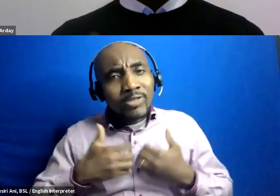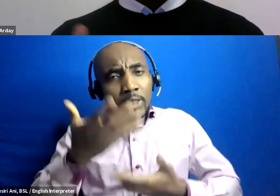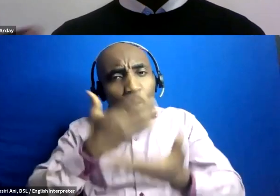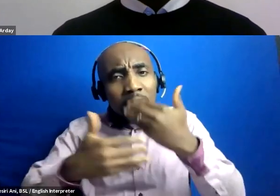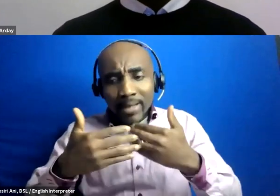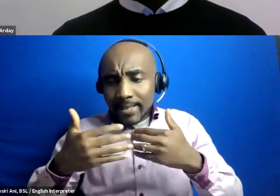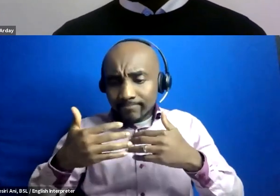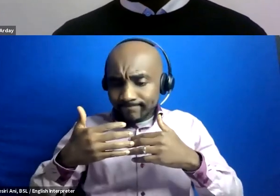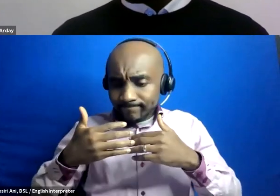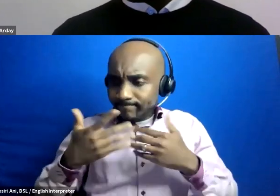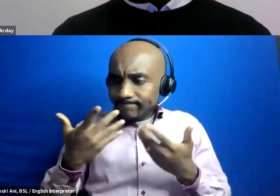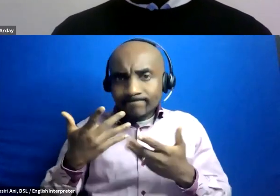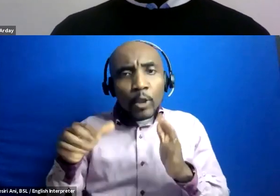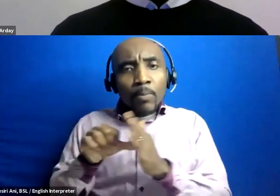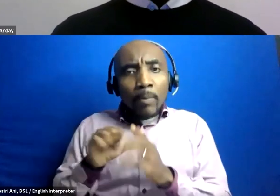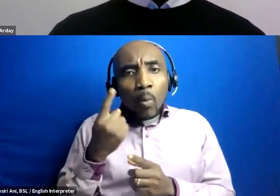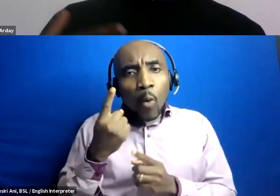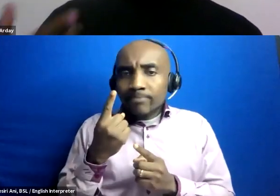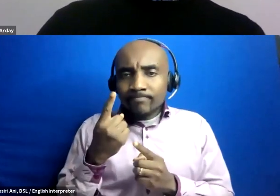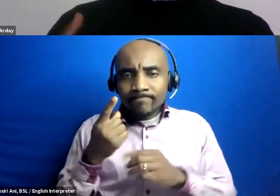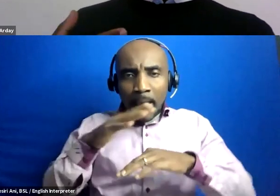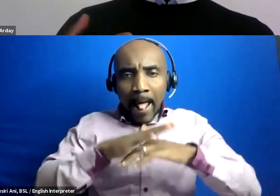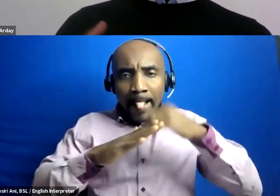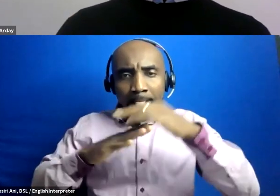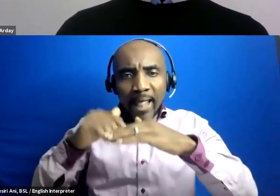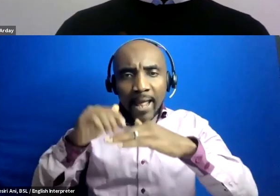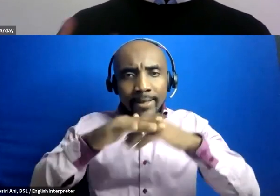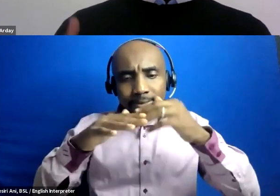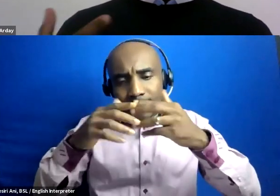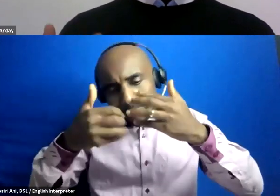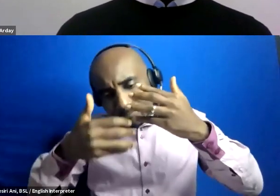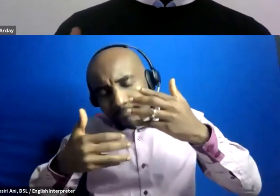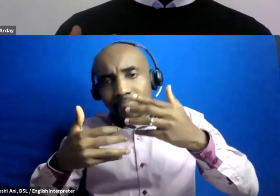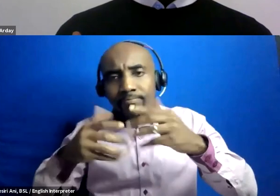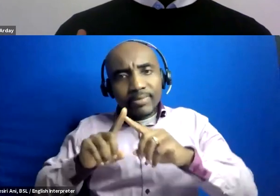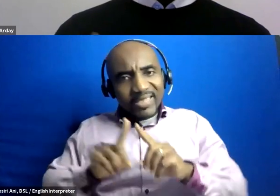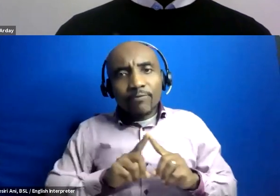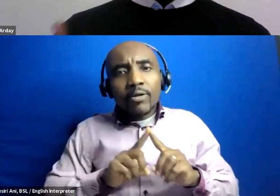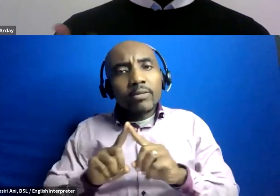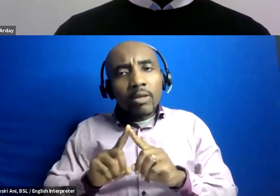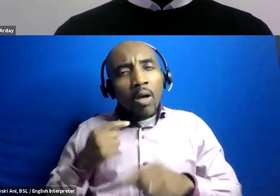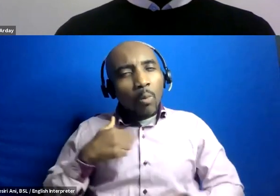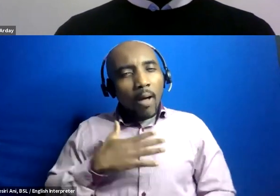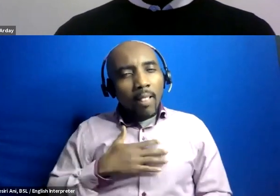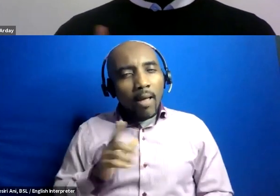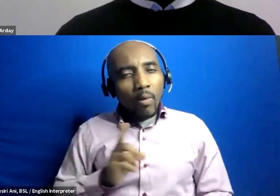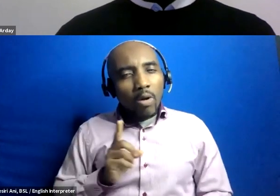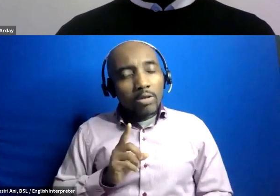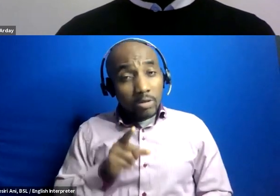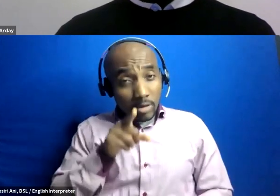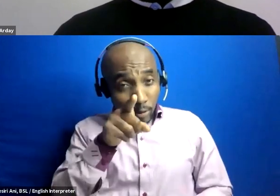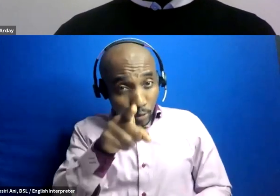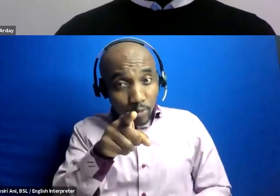and showing people something different. And I think what I like about that is, firstly, that you were